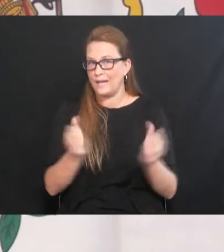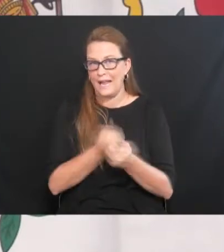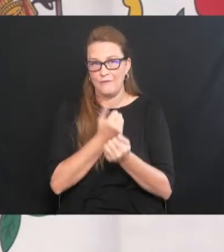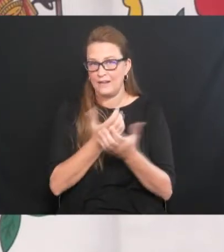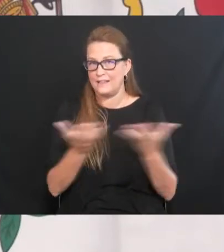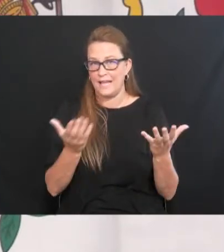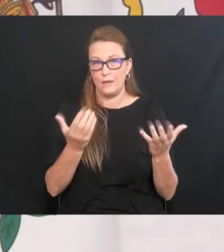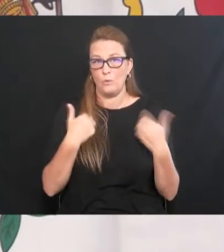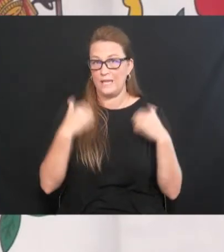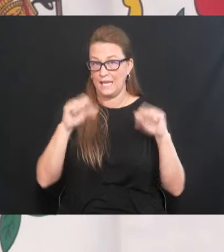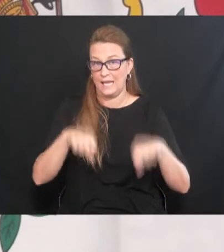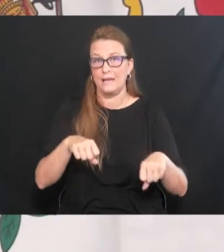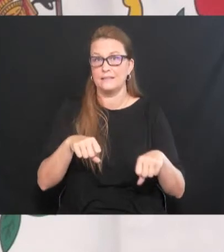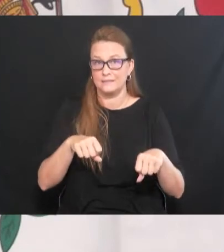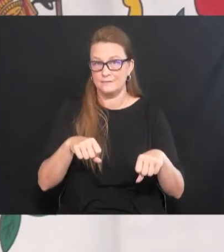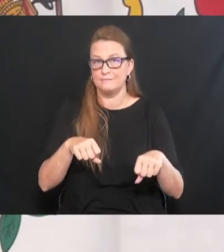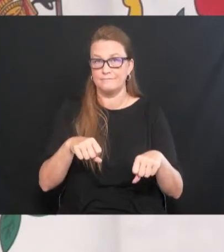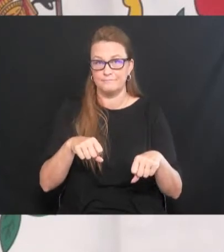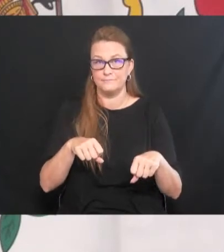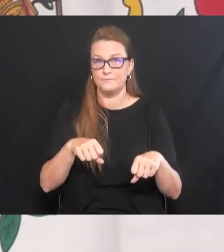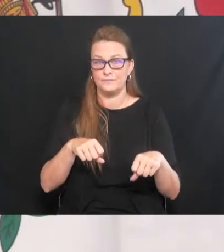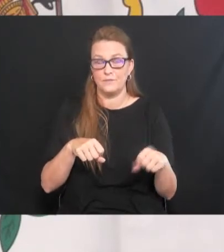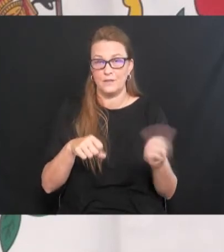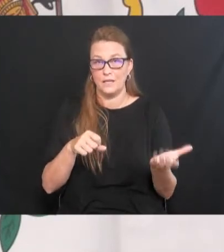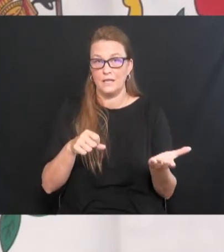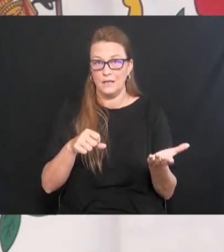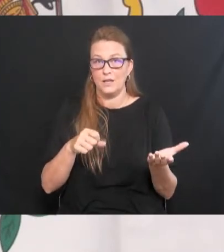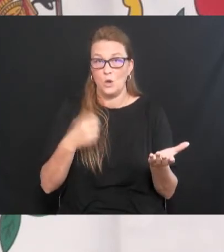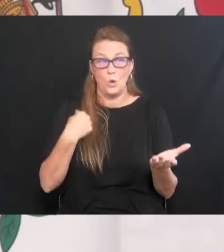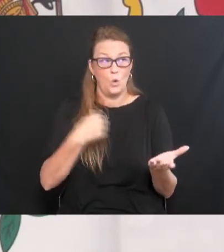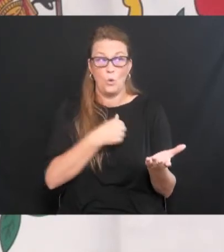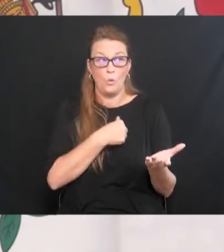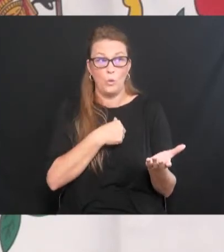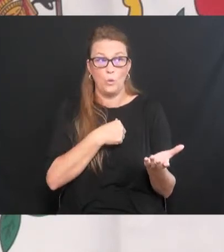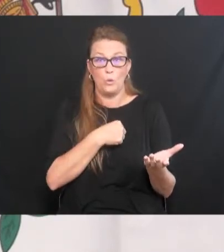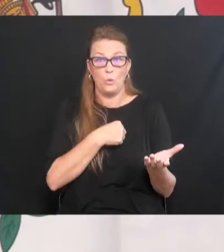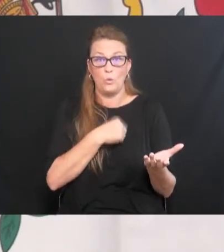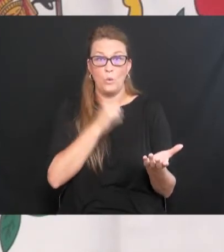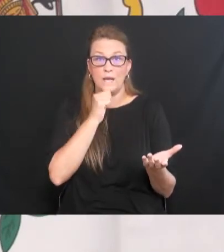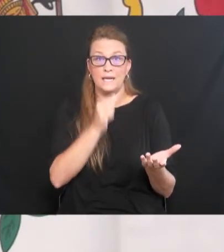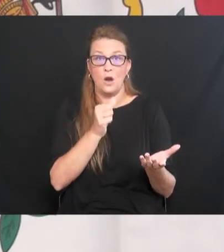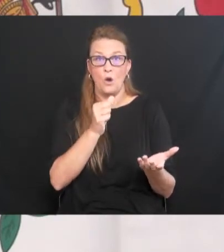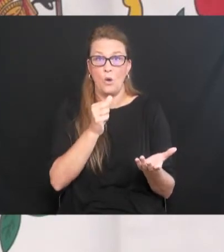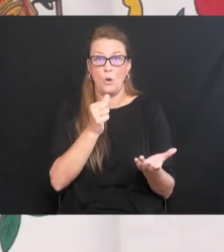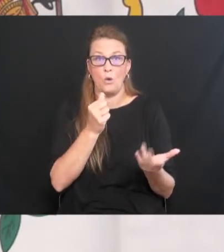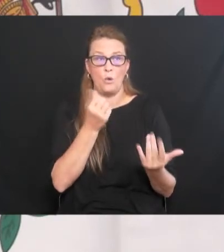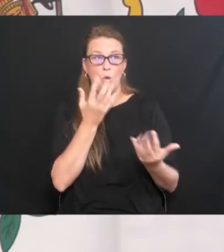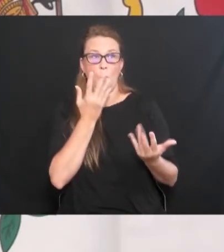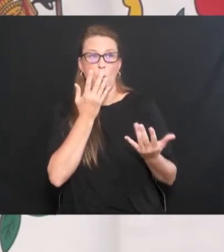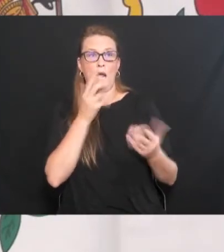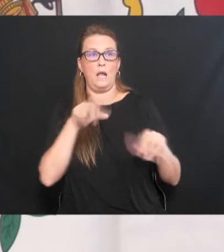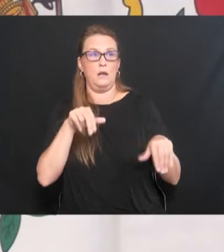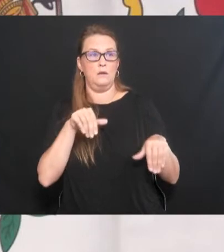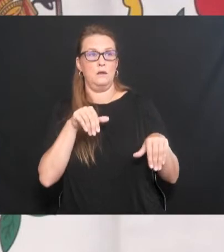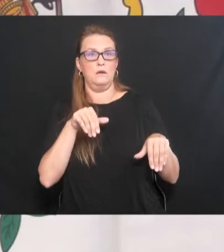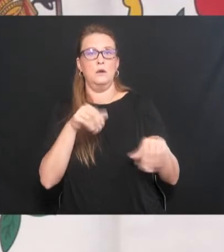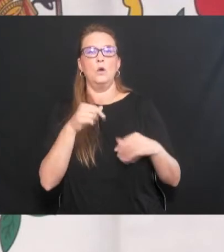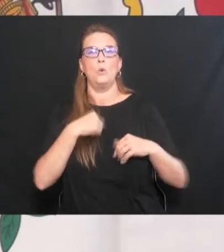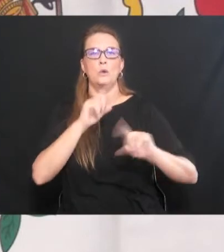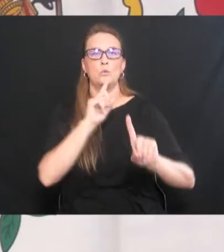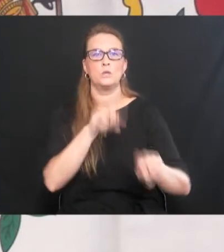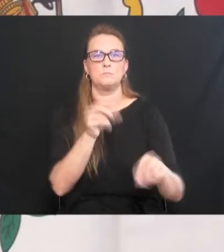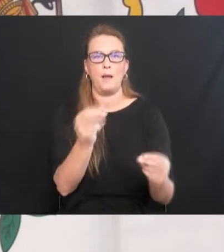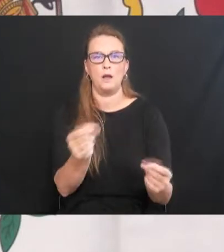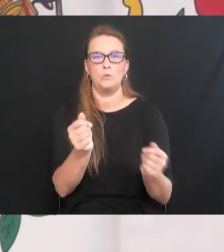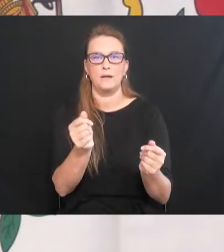everything we go through all the time. One thing about it is we don't lay down. We absolutely run to the fire,